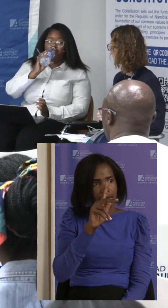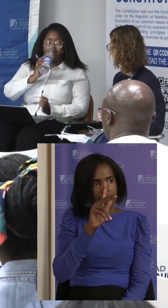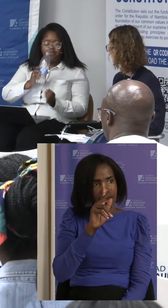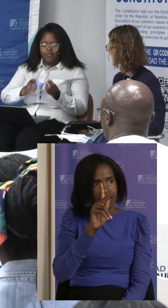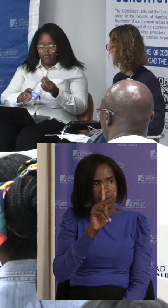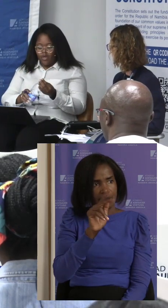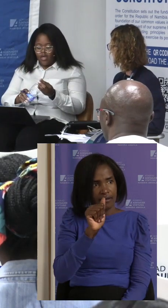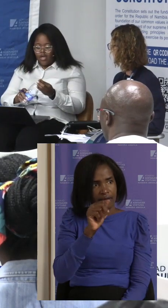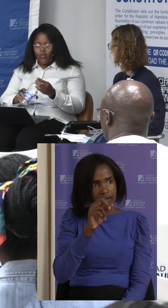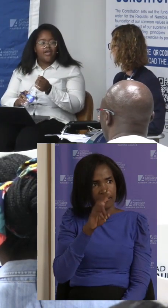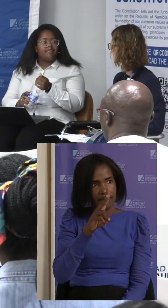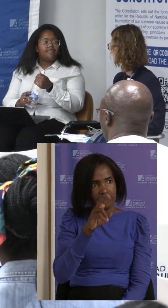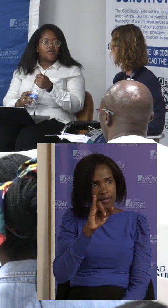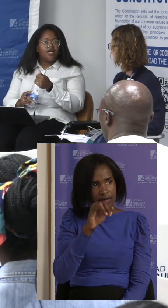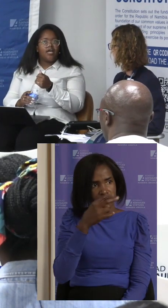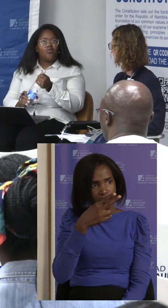Namibia?